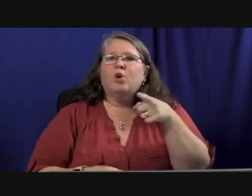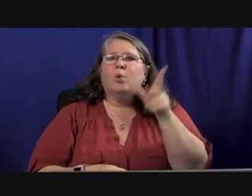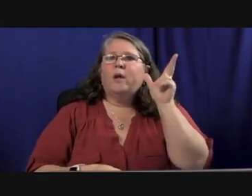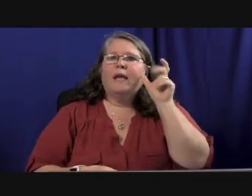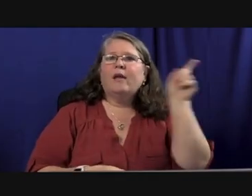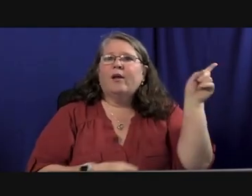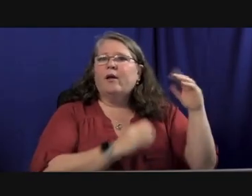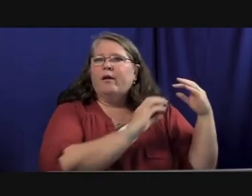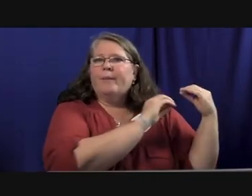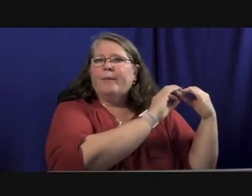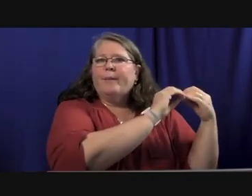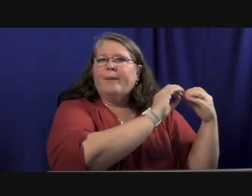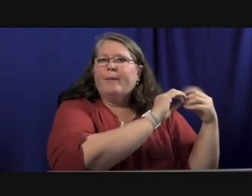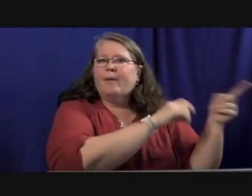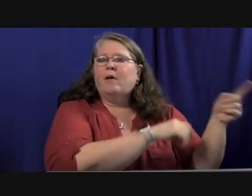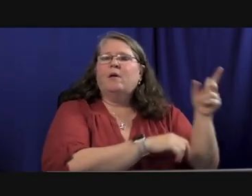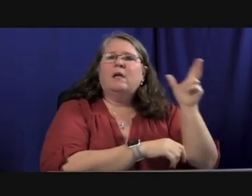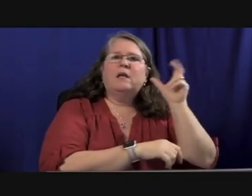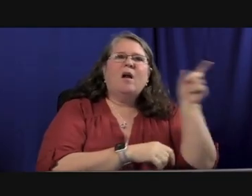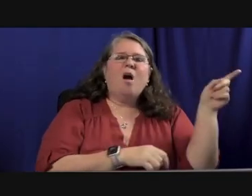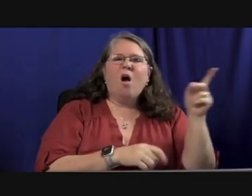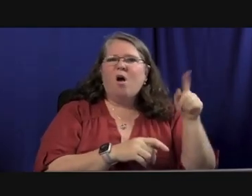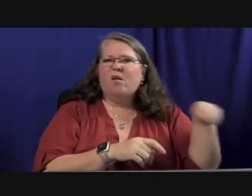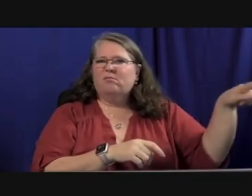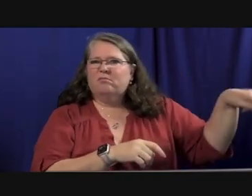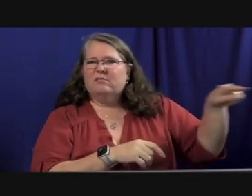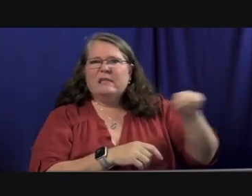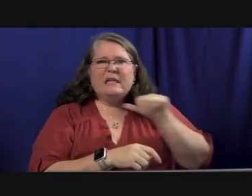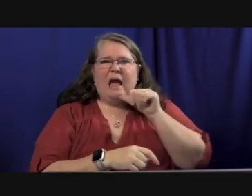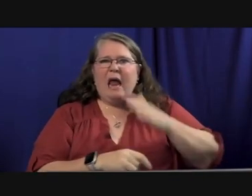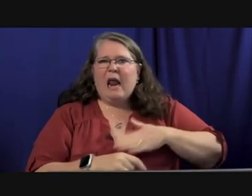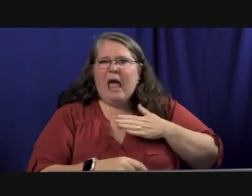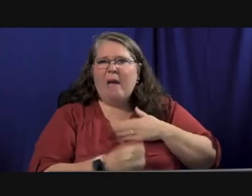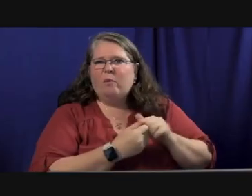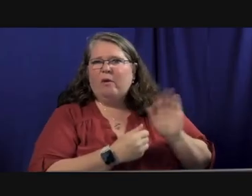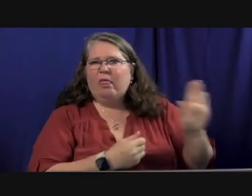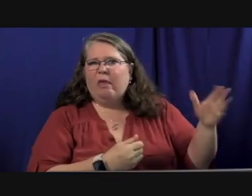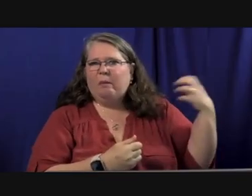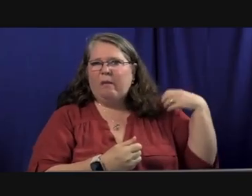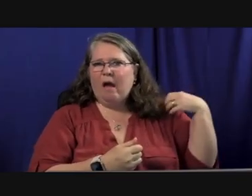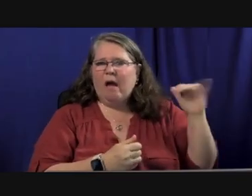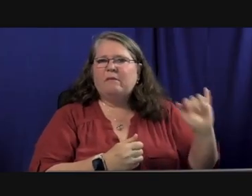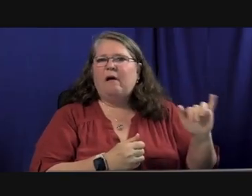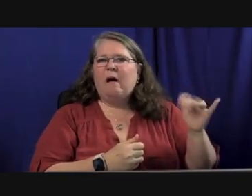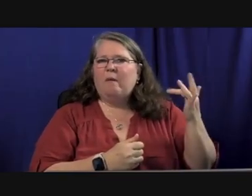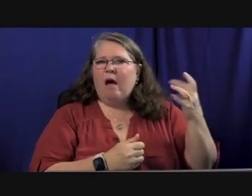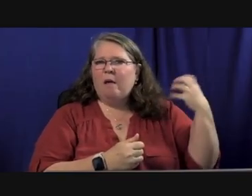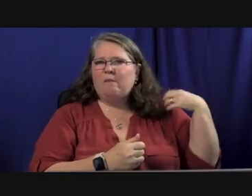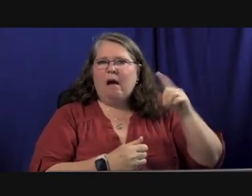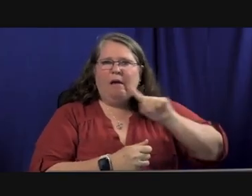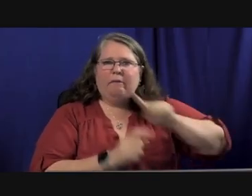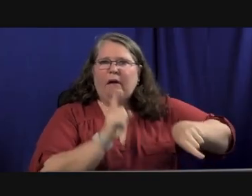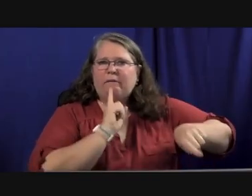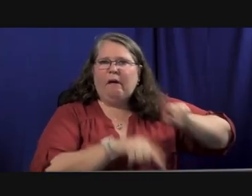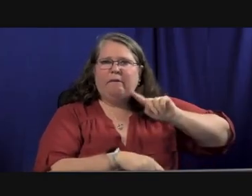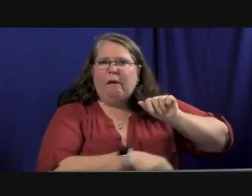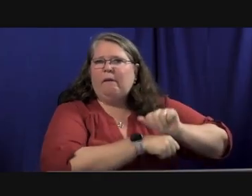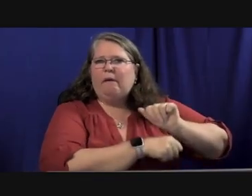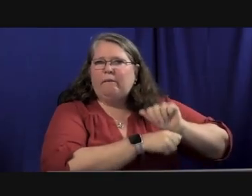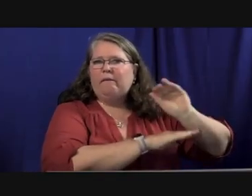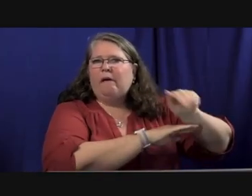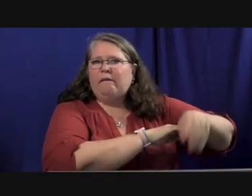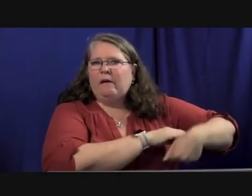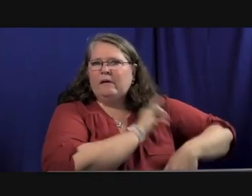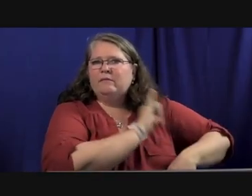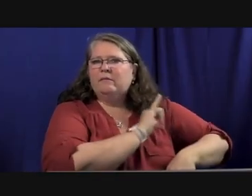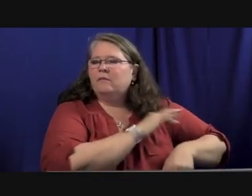work and you hear just some comments that are happening from some of the employees are not